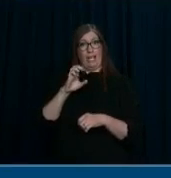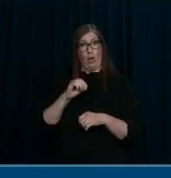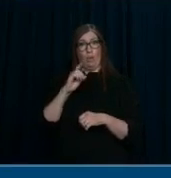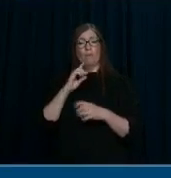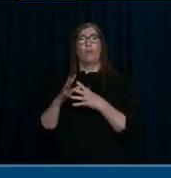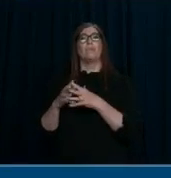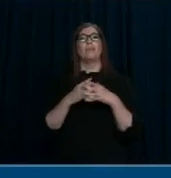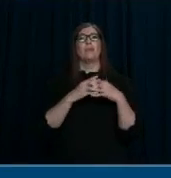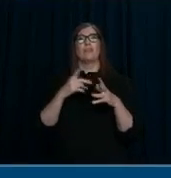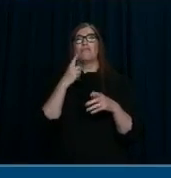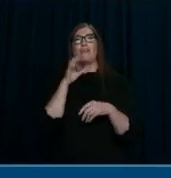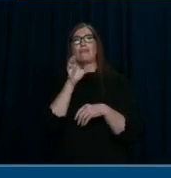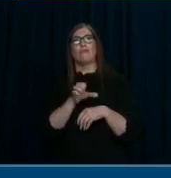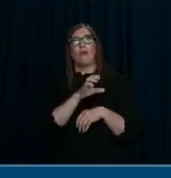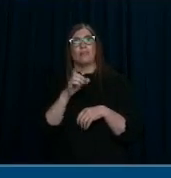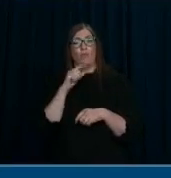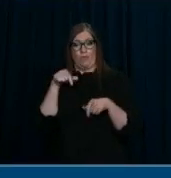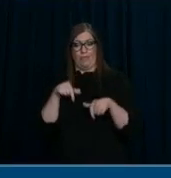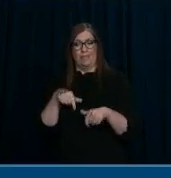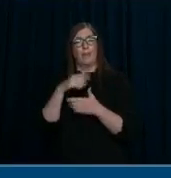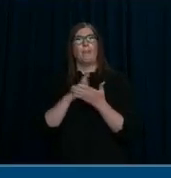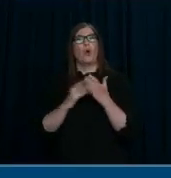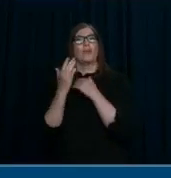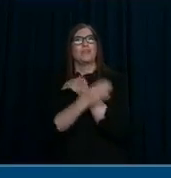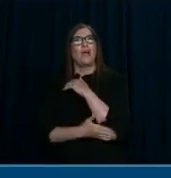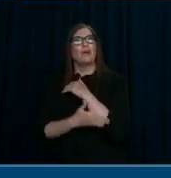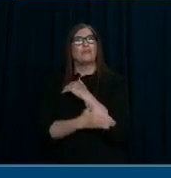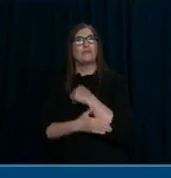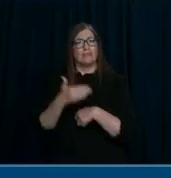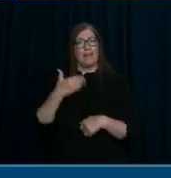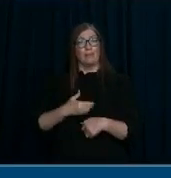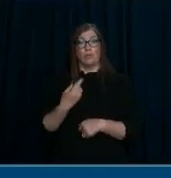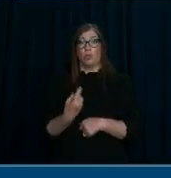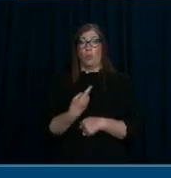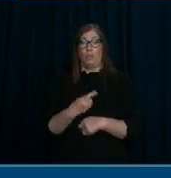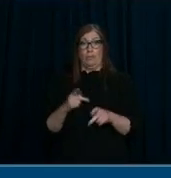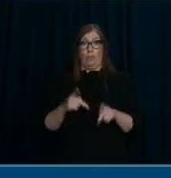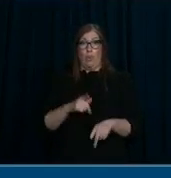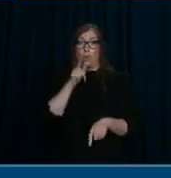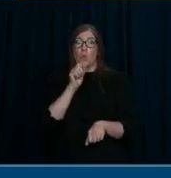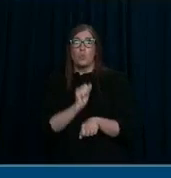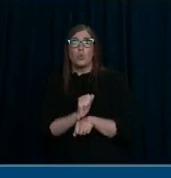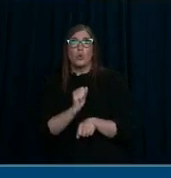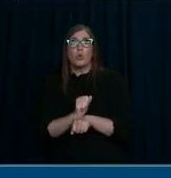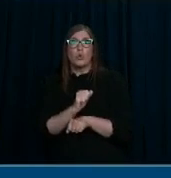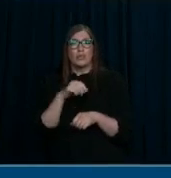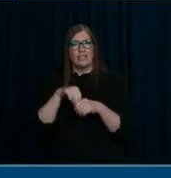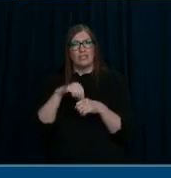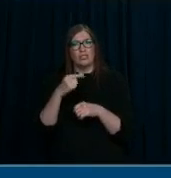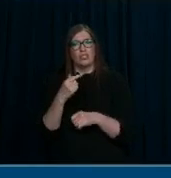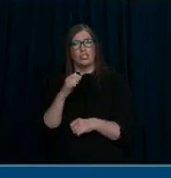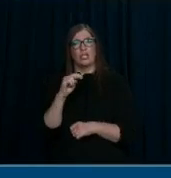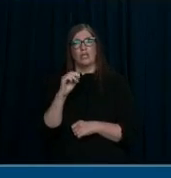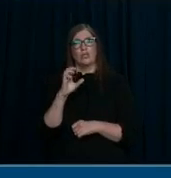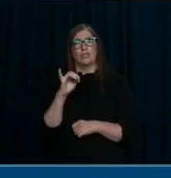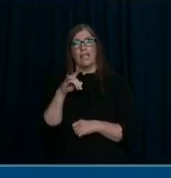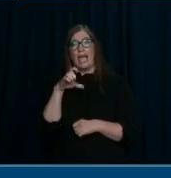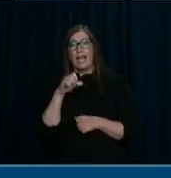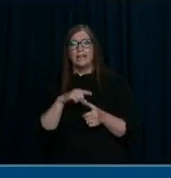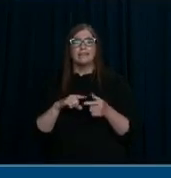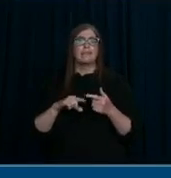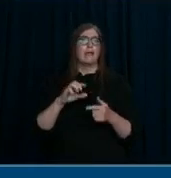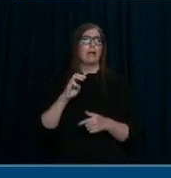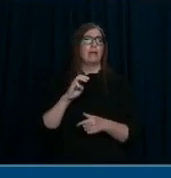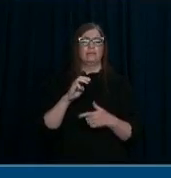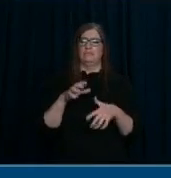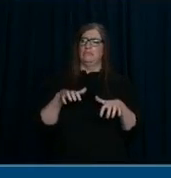of the country. I am also the only candidate that has worked to end genocides, mass atrocities,